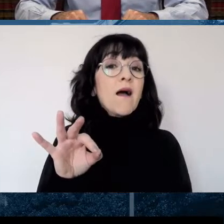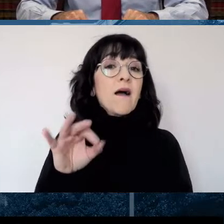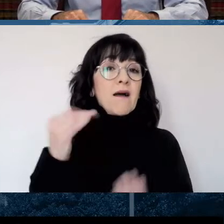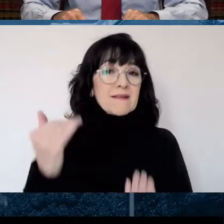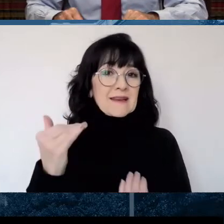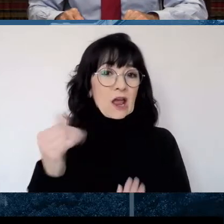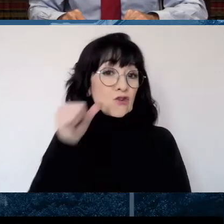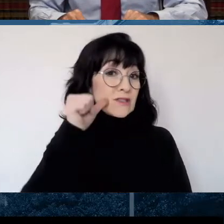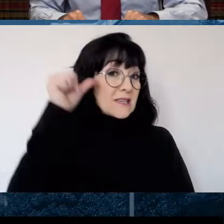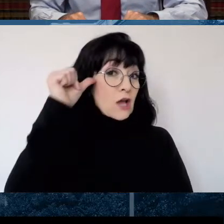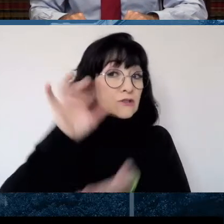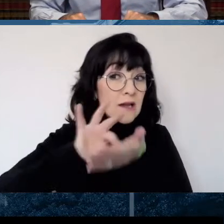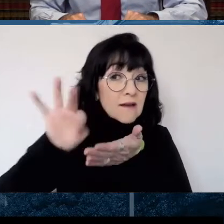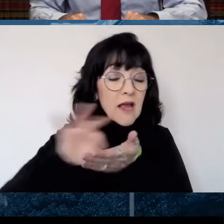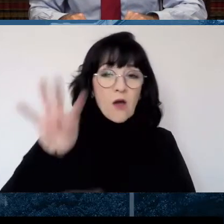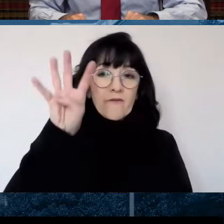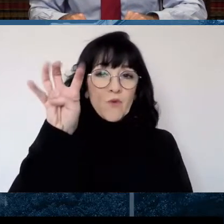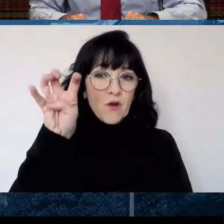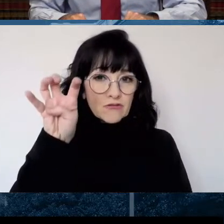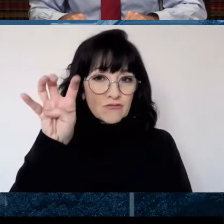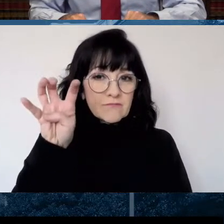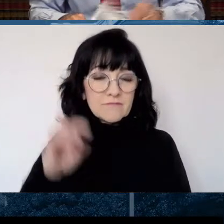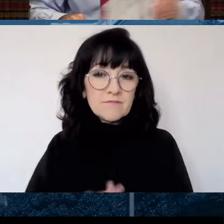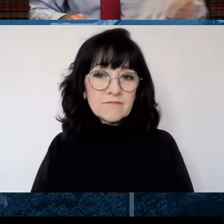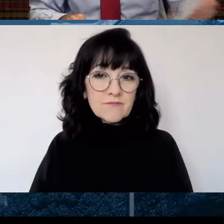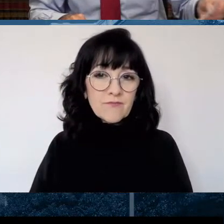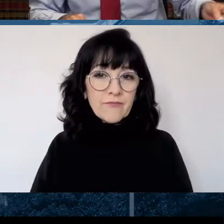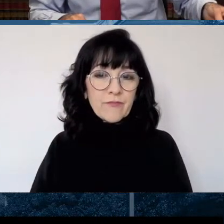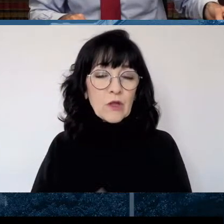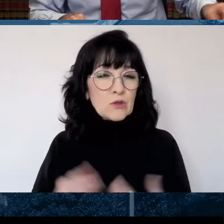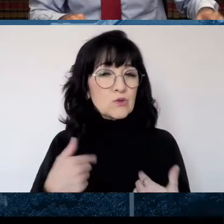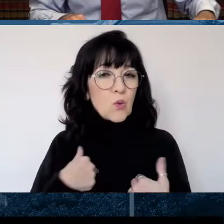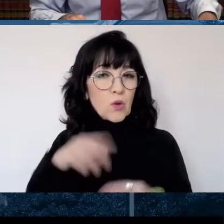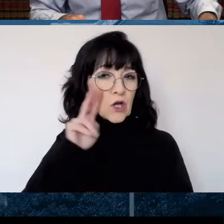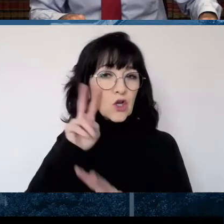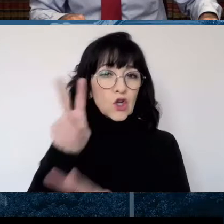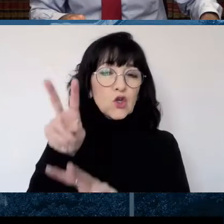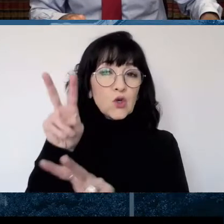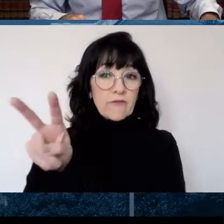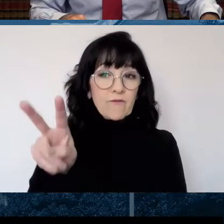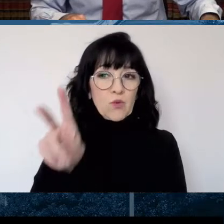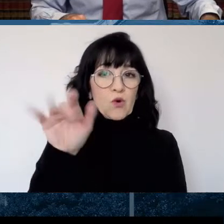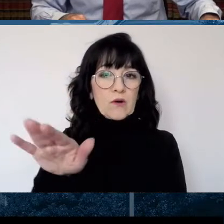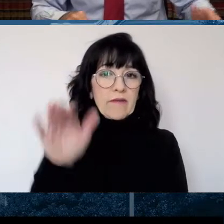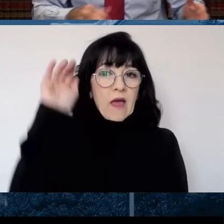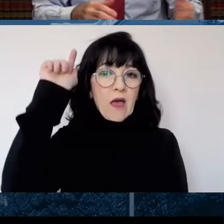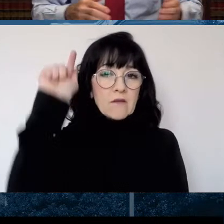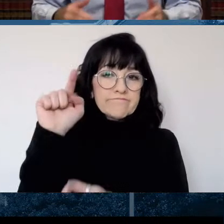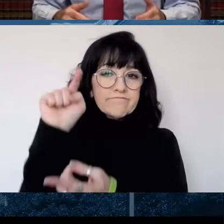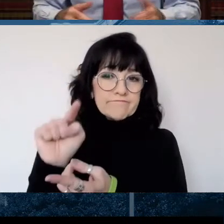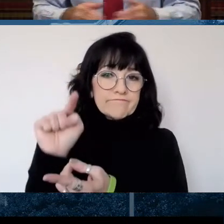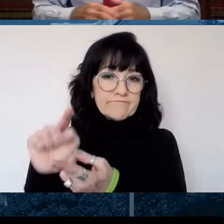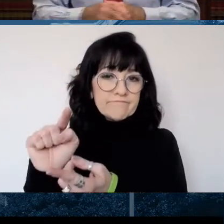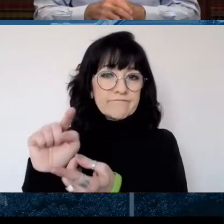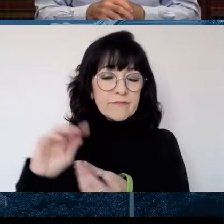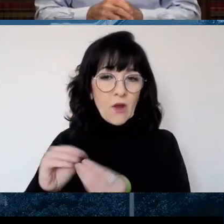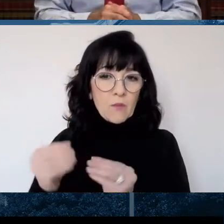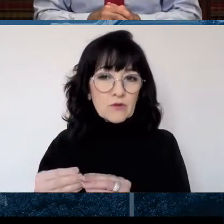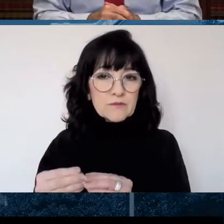we're looking to continue that drop and make decisions accordingly based on that. Notwithstanding the